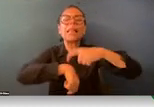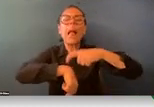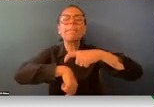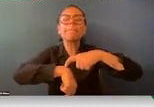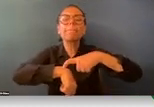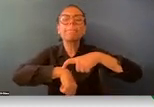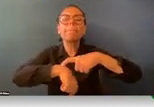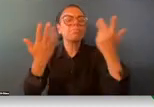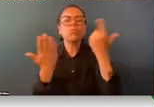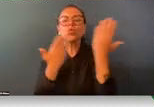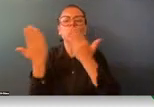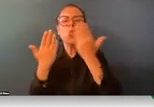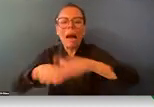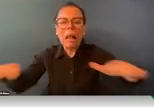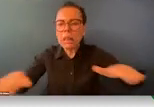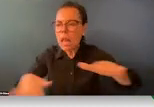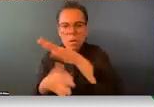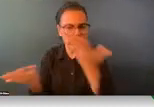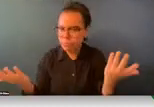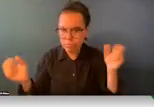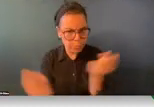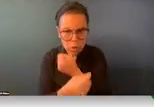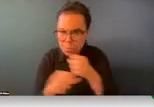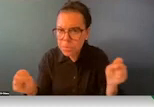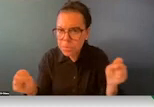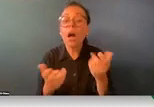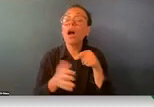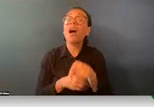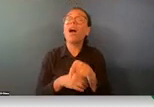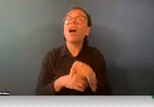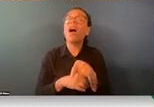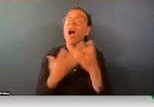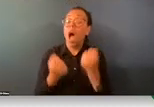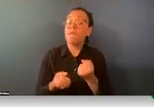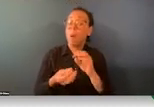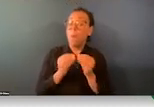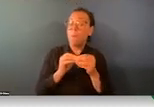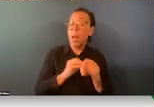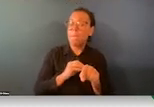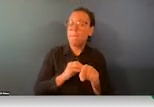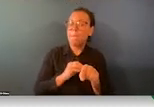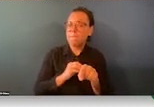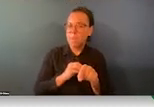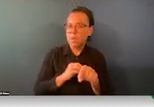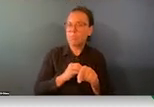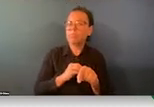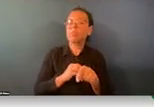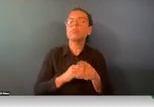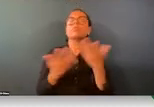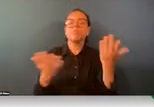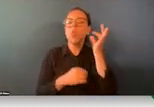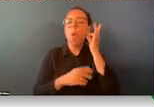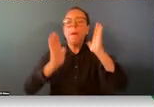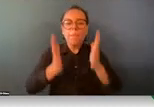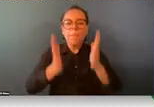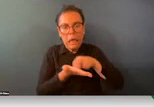as education and work. It can also be dangerous as women and girls may have to walk long distances to collect water and may